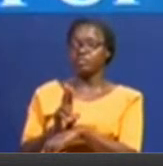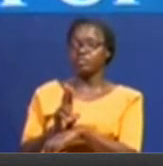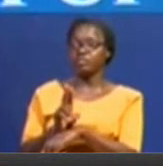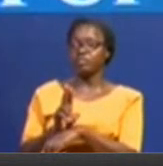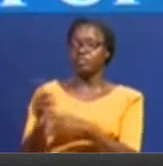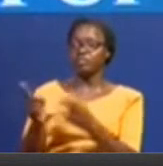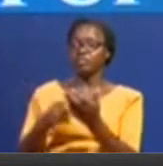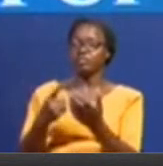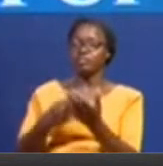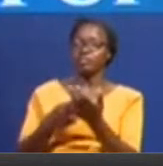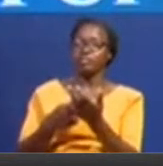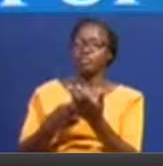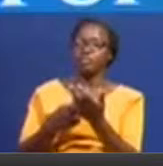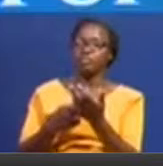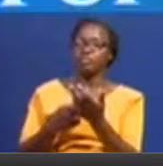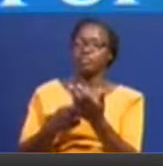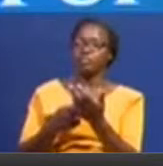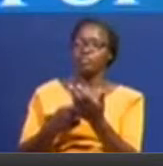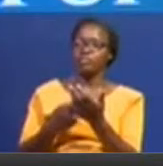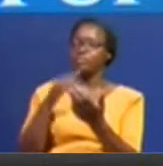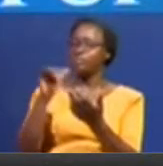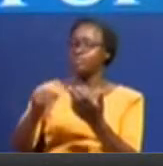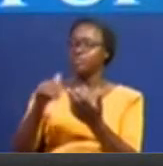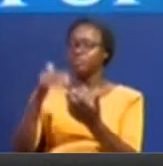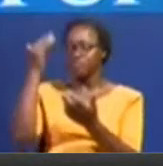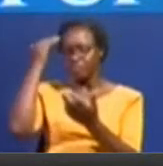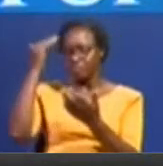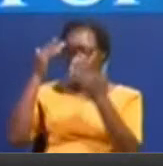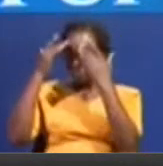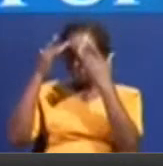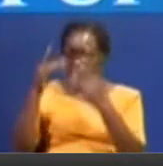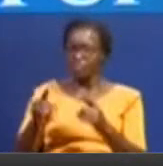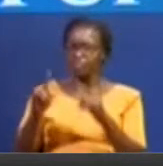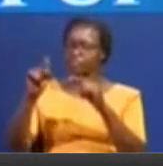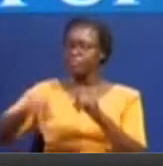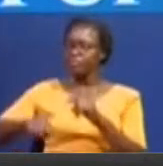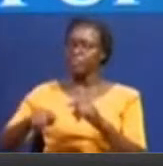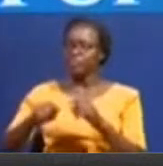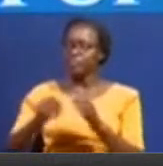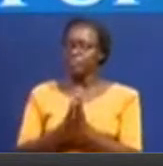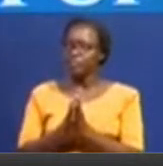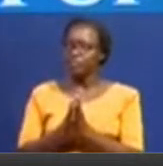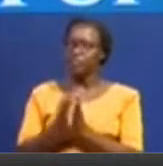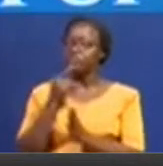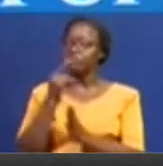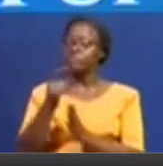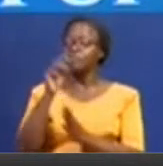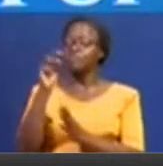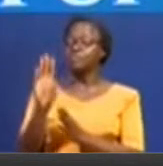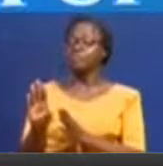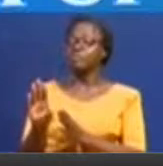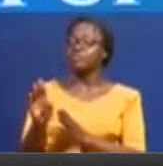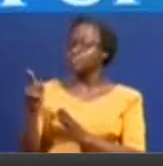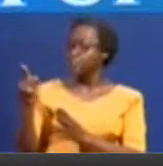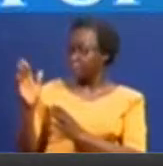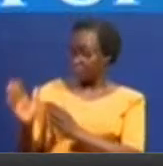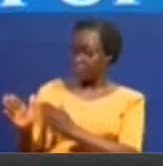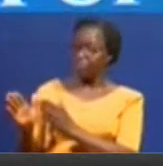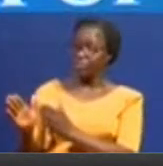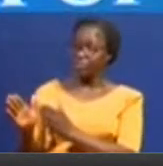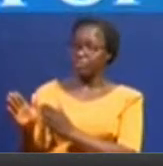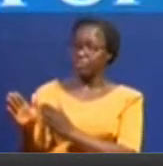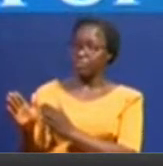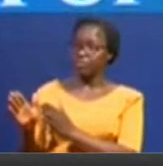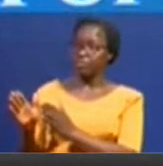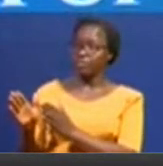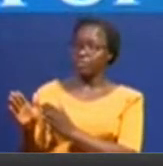to count and tally, so that the court then can make an informed decision. So the orders will be, this person,